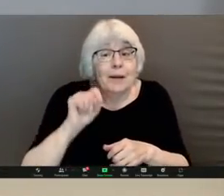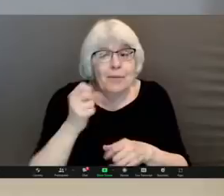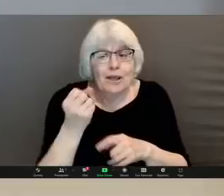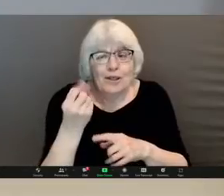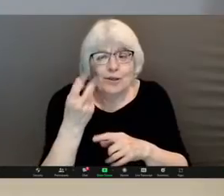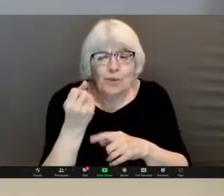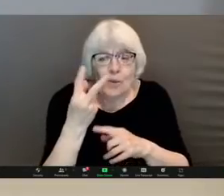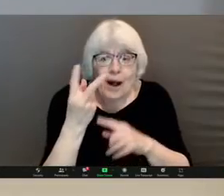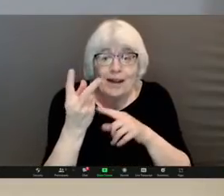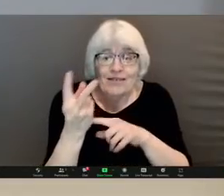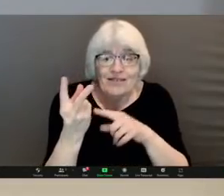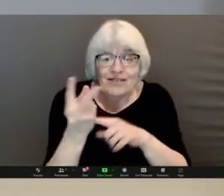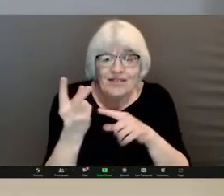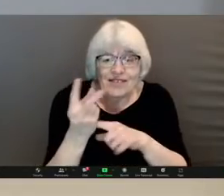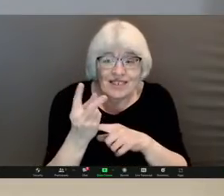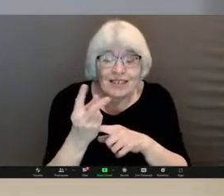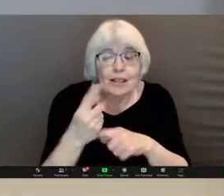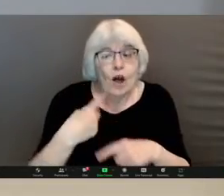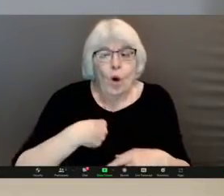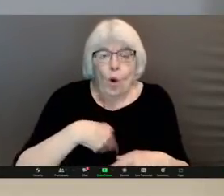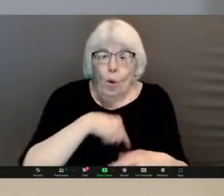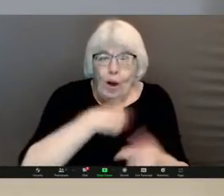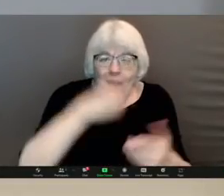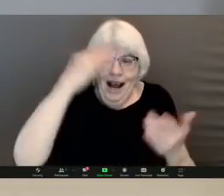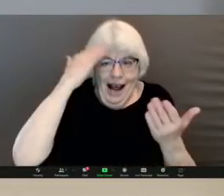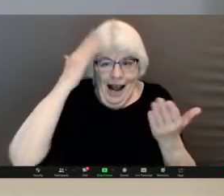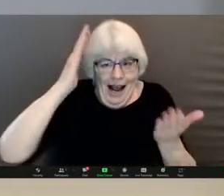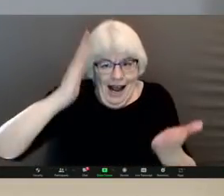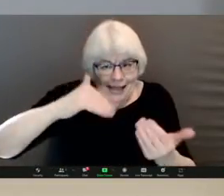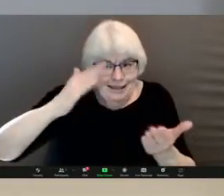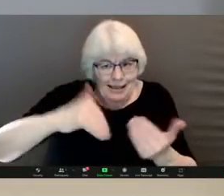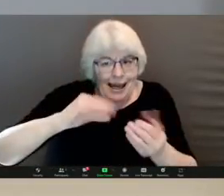those on September 12th. But I do